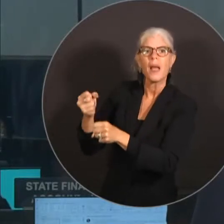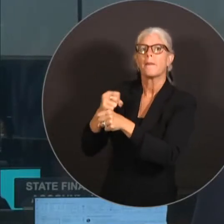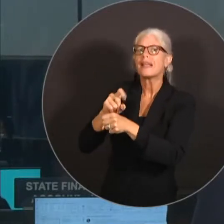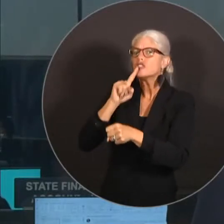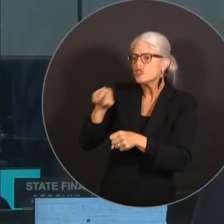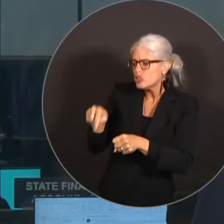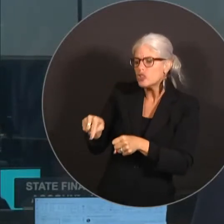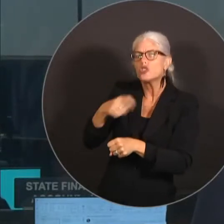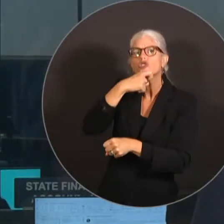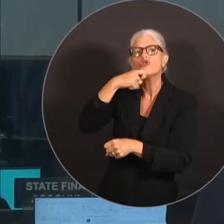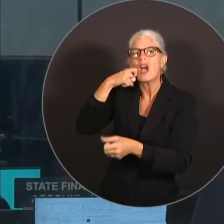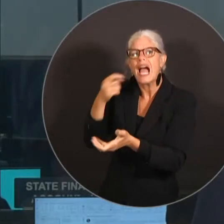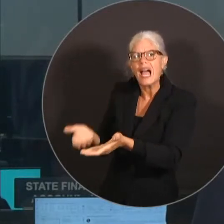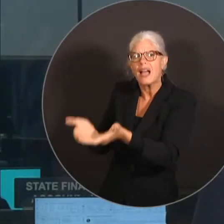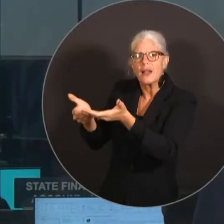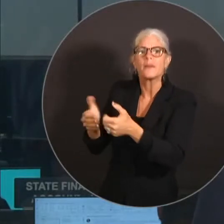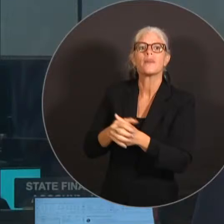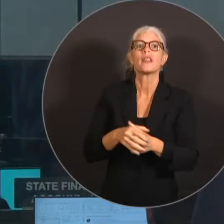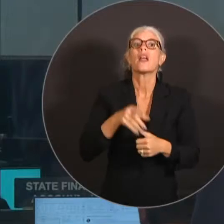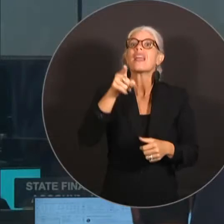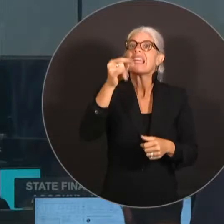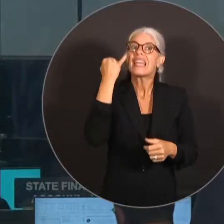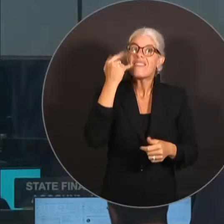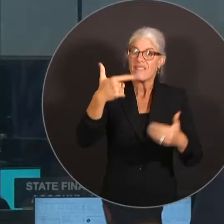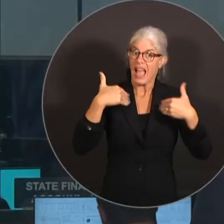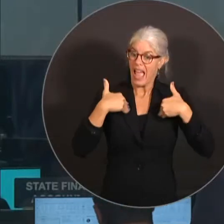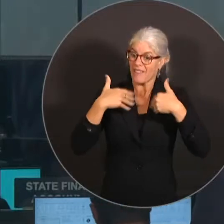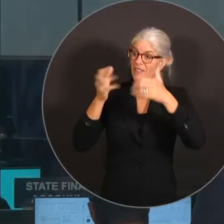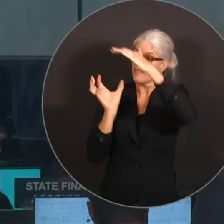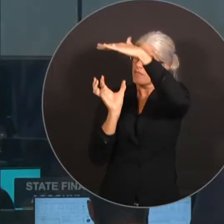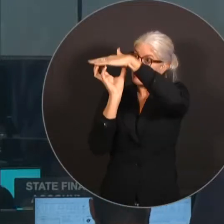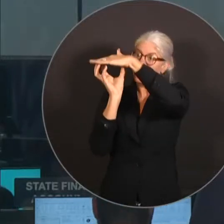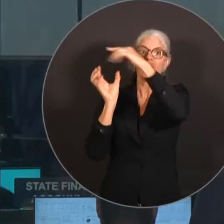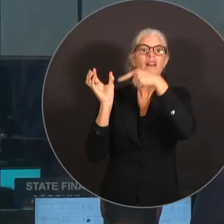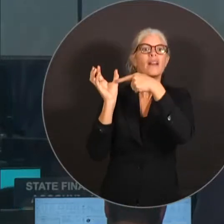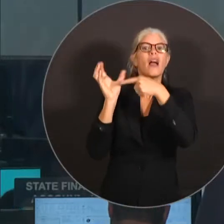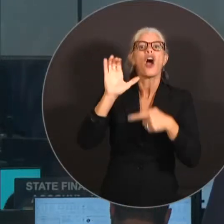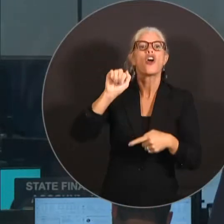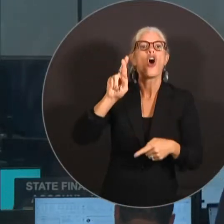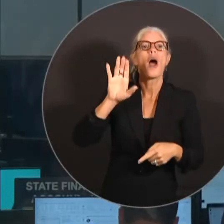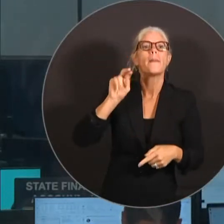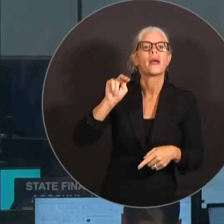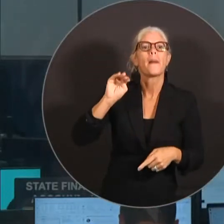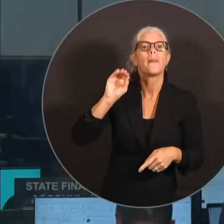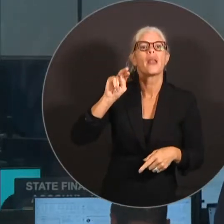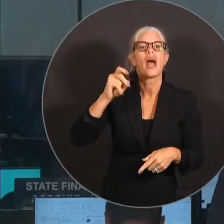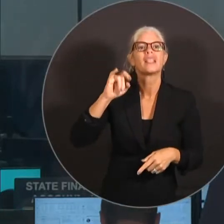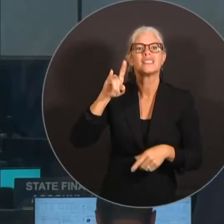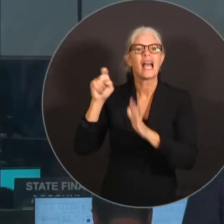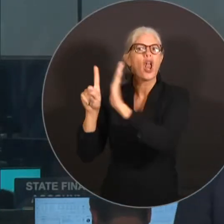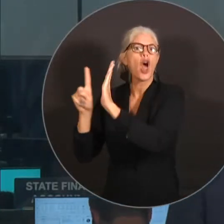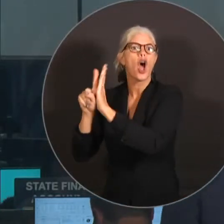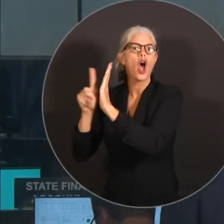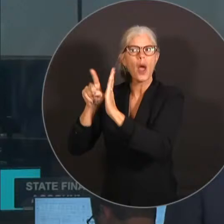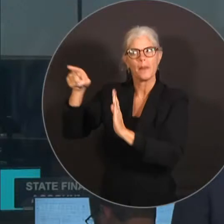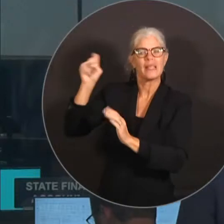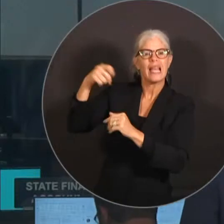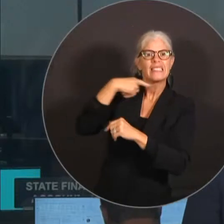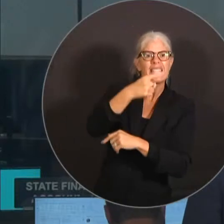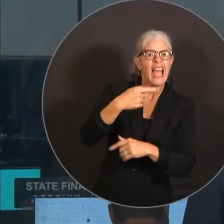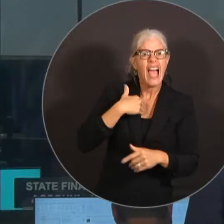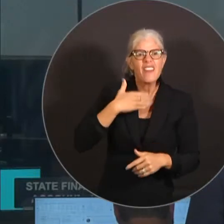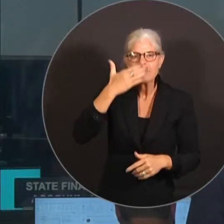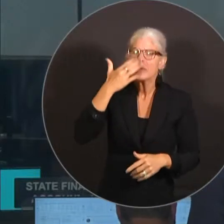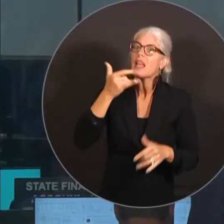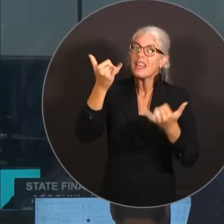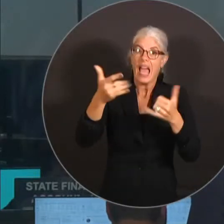sure to have a carbon monoxide monitor in your home. After the storm has passed your area, it is critical that you listen to local authorities for guidance on when it is safe